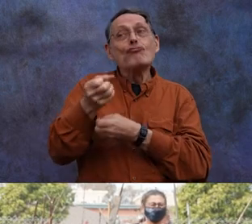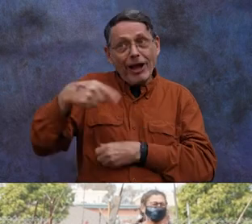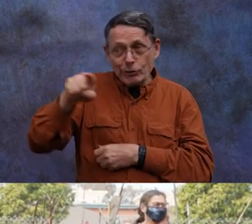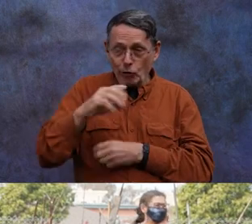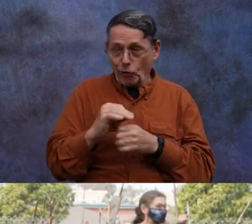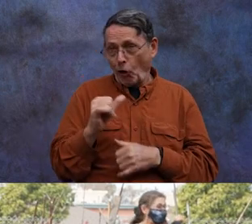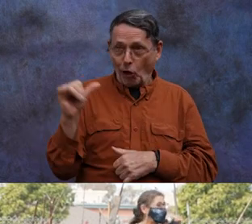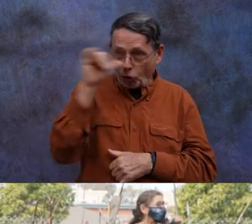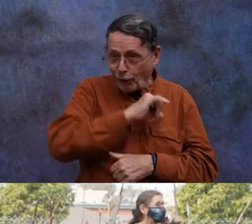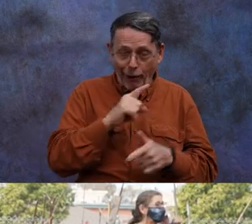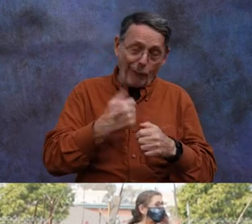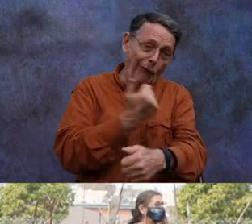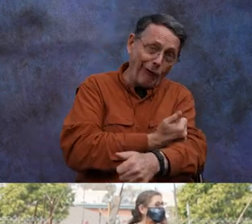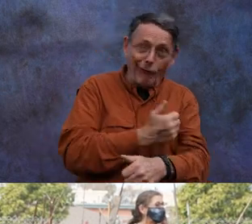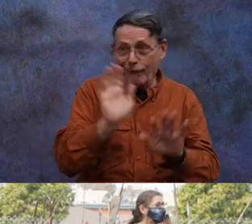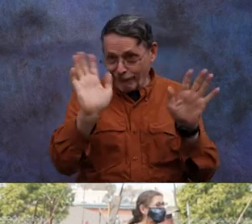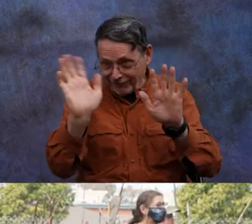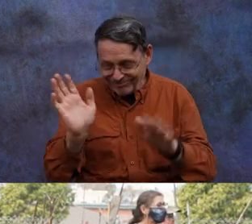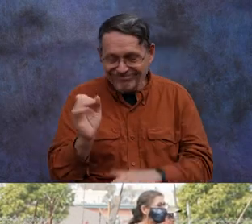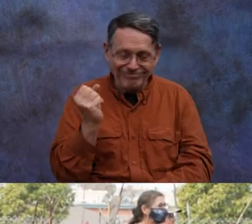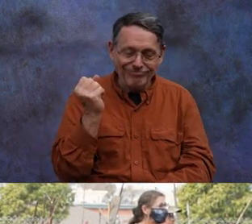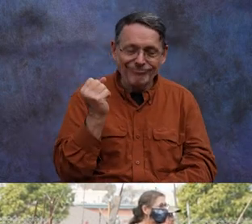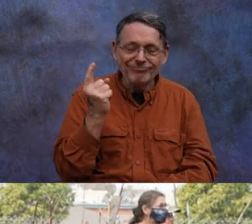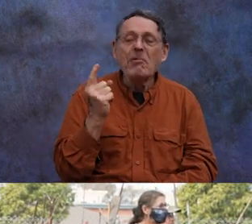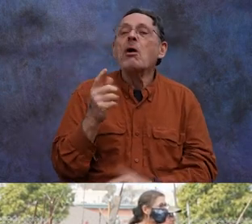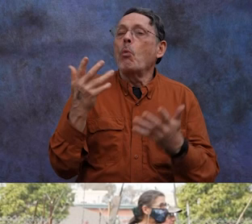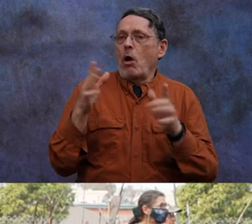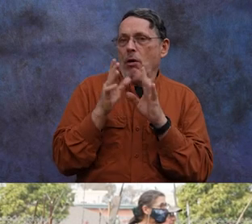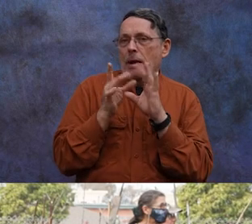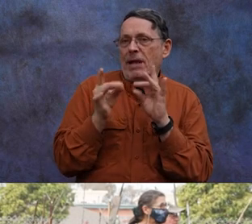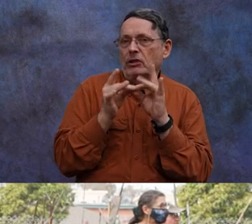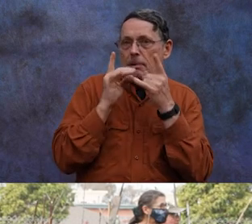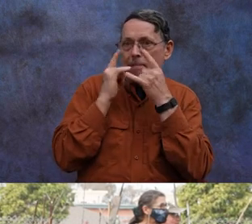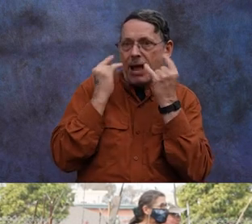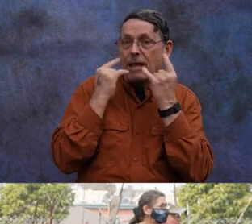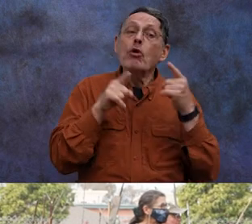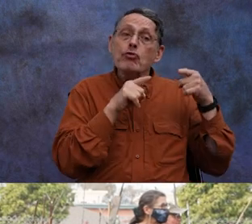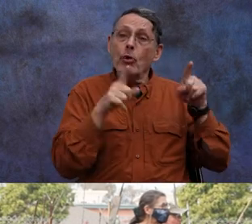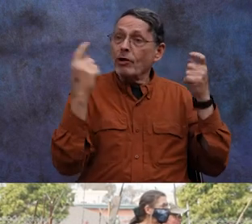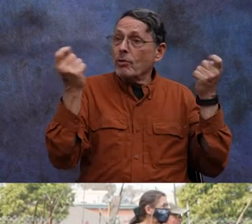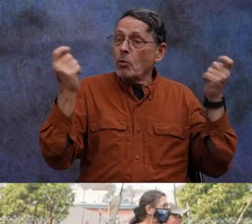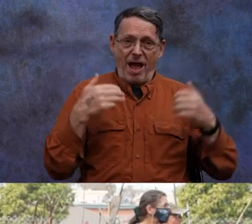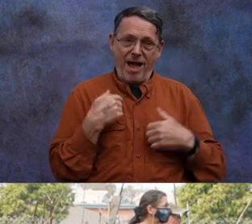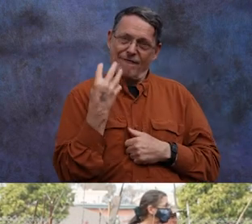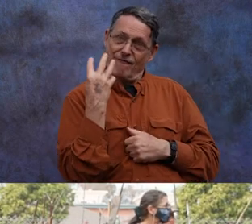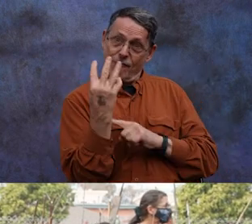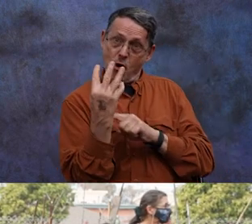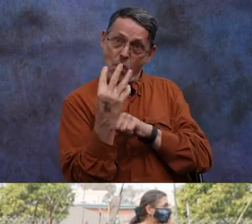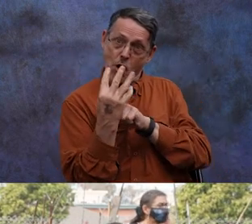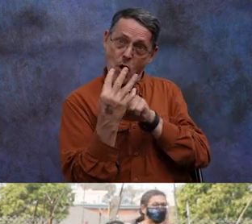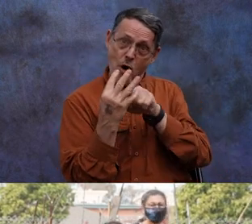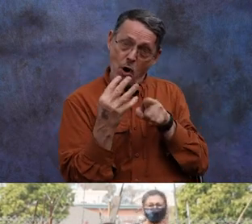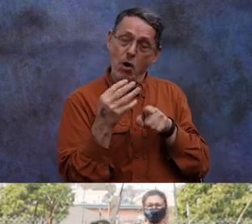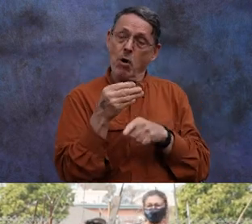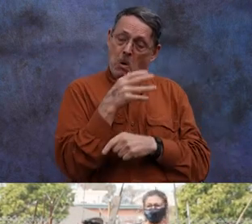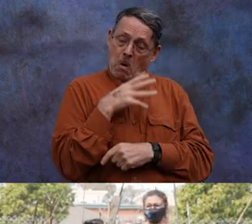one. And we already mentioned masks. Now, during the ritual, there will be four, count them, four goddesses